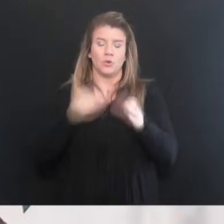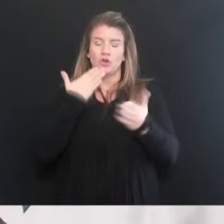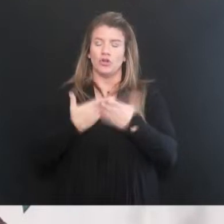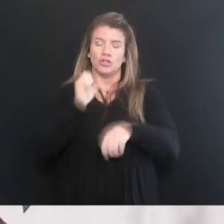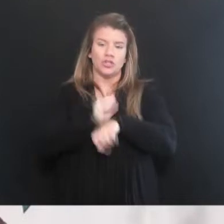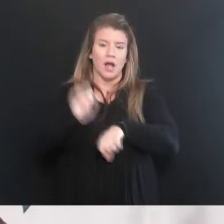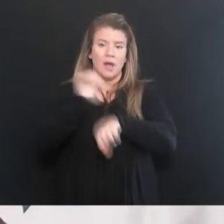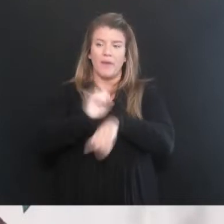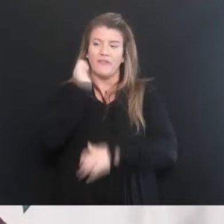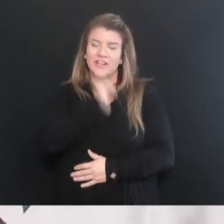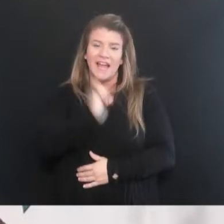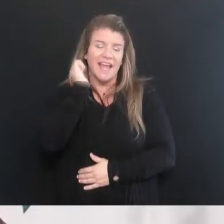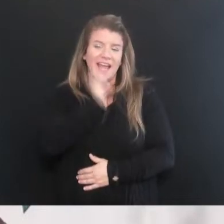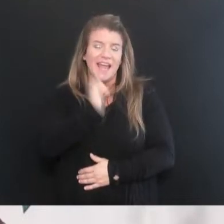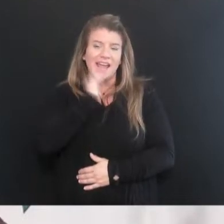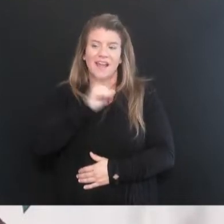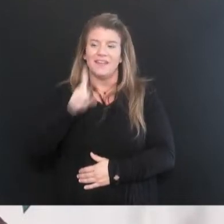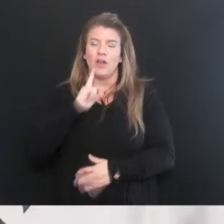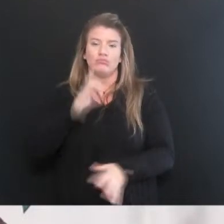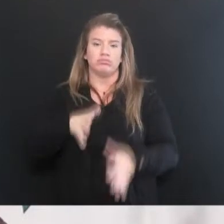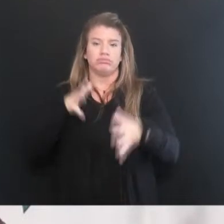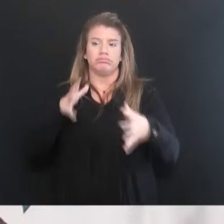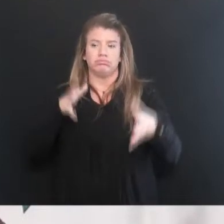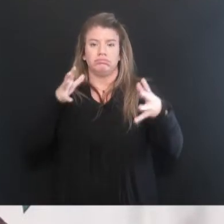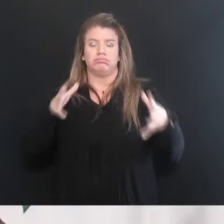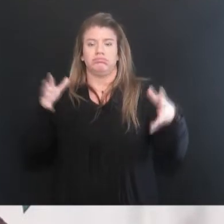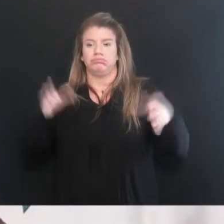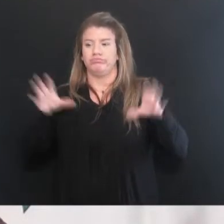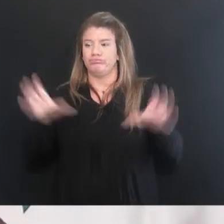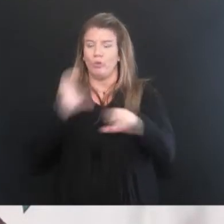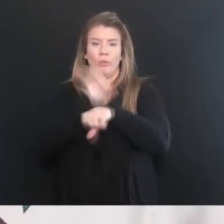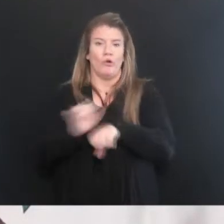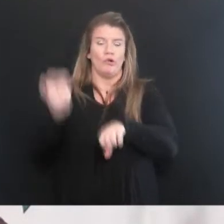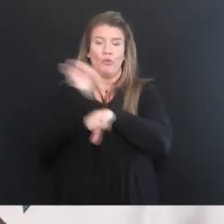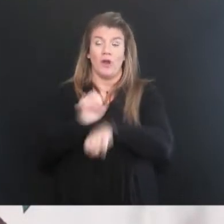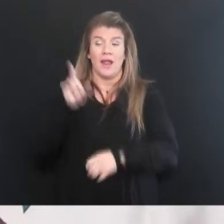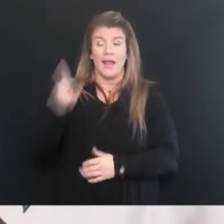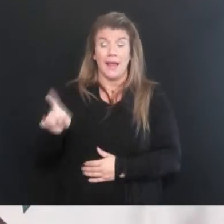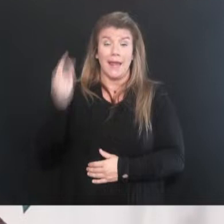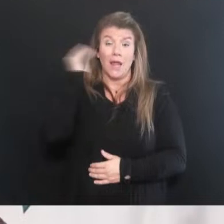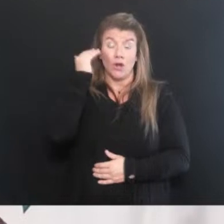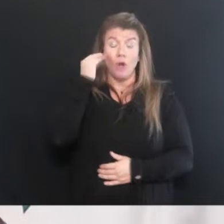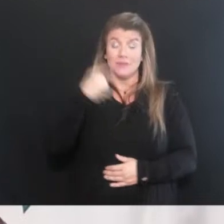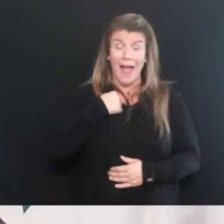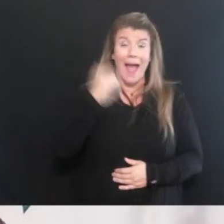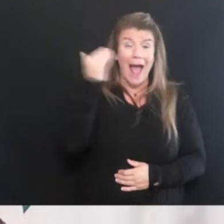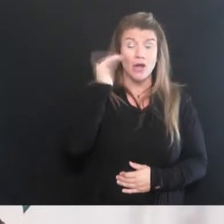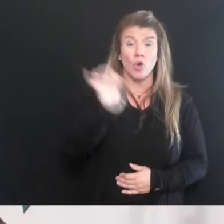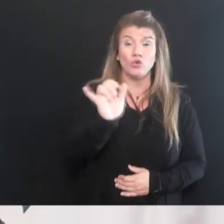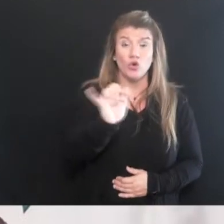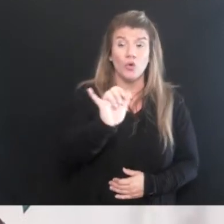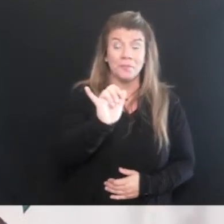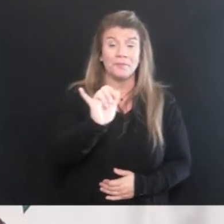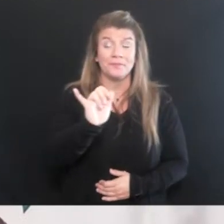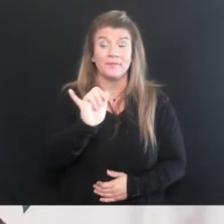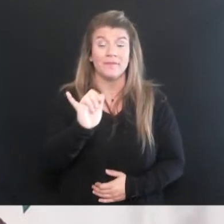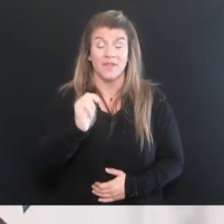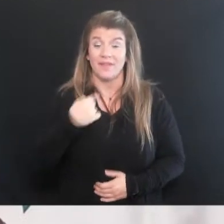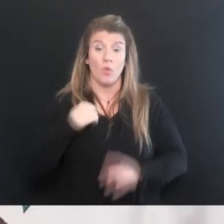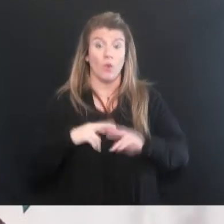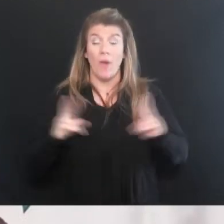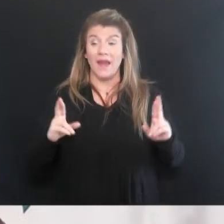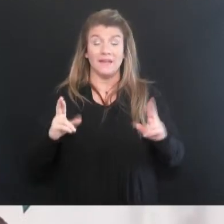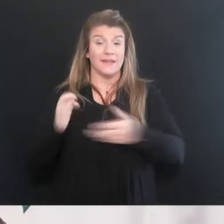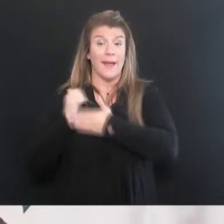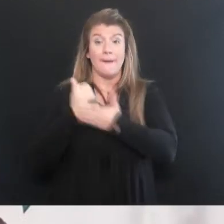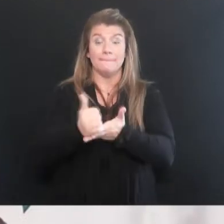every day, and they're just growing leaps and bounds. And he knows, and I know too, that we're standing in the wings ready to help